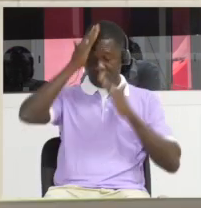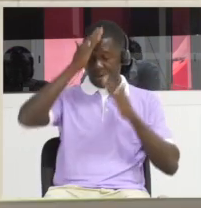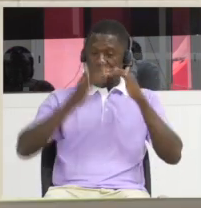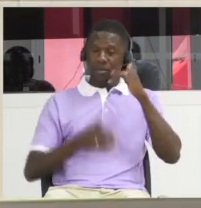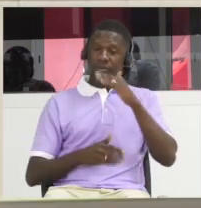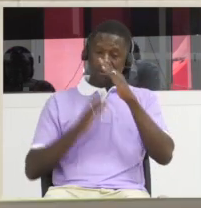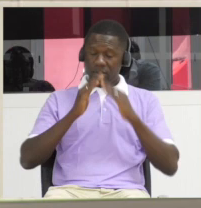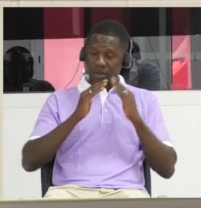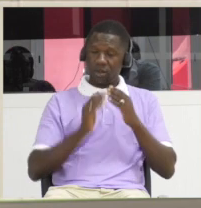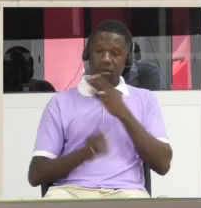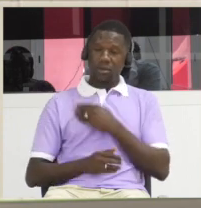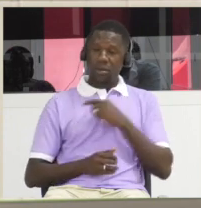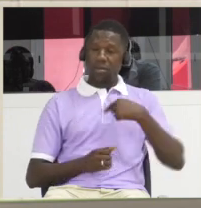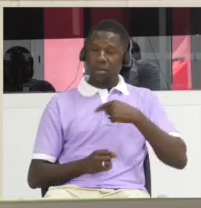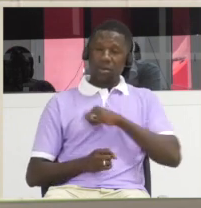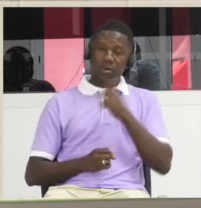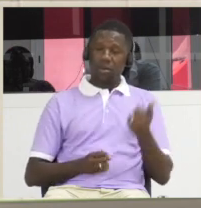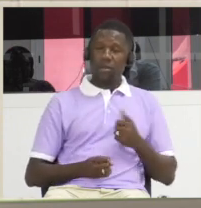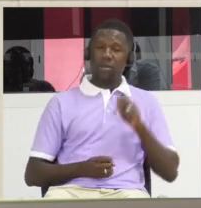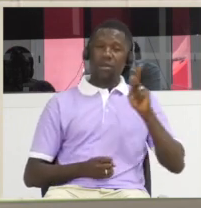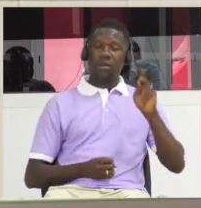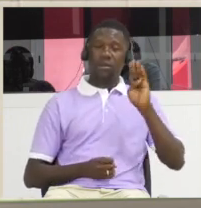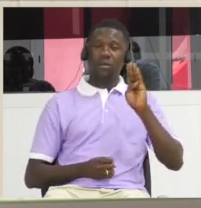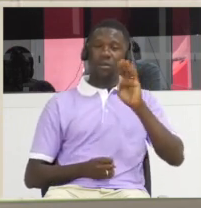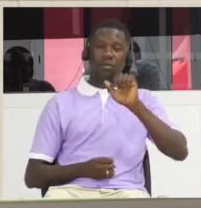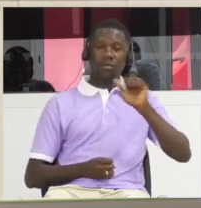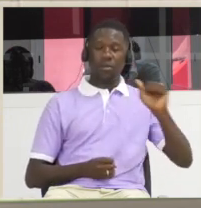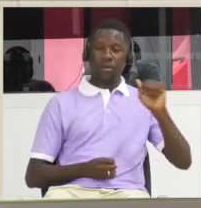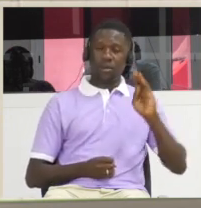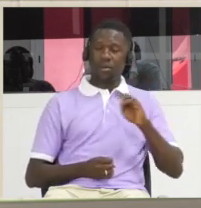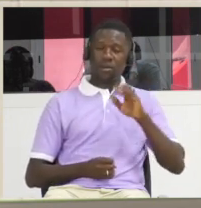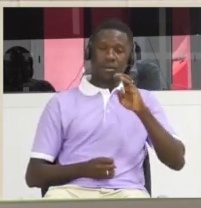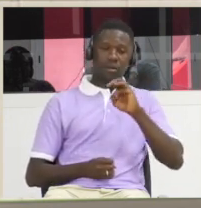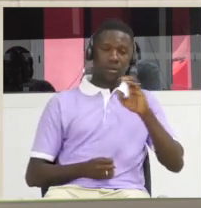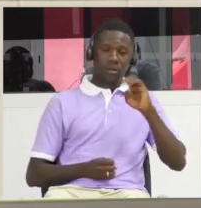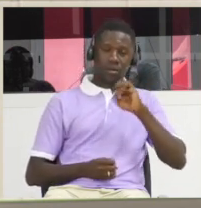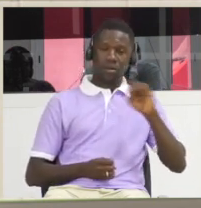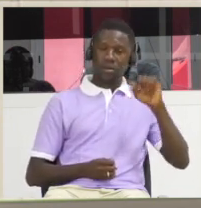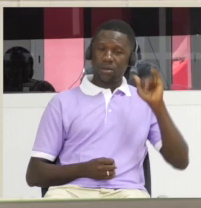myself. We were taken to Union Barracks. We were detained overnight.